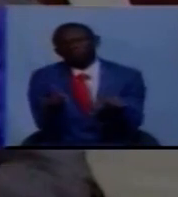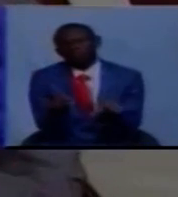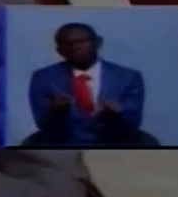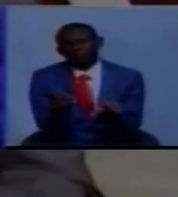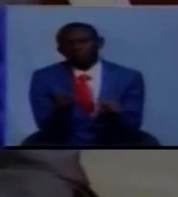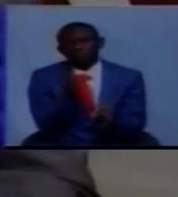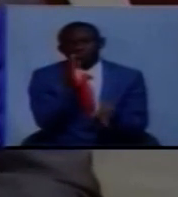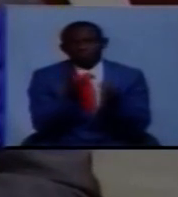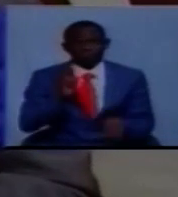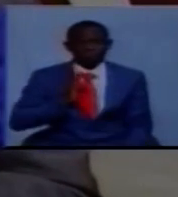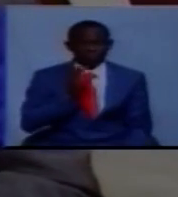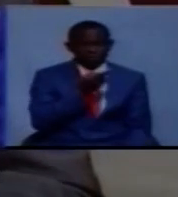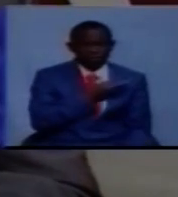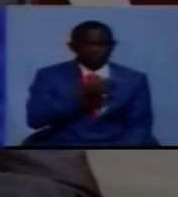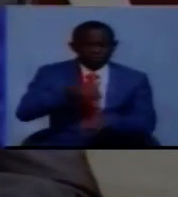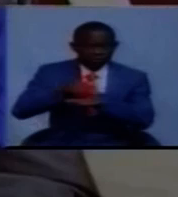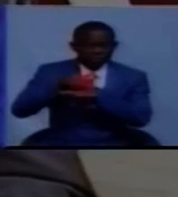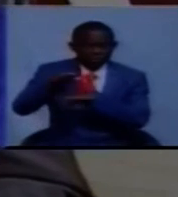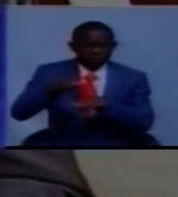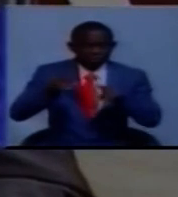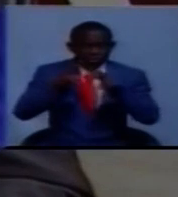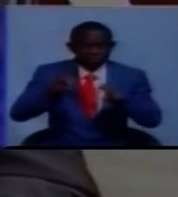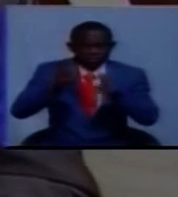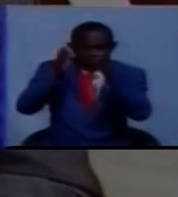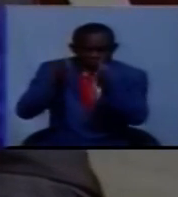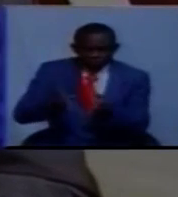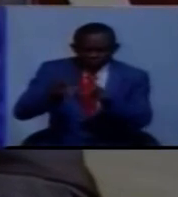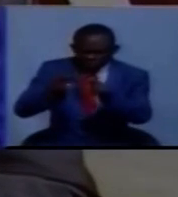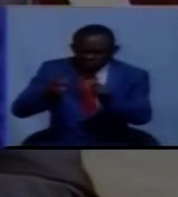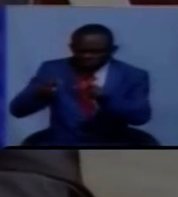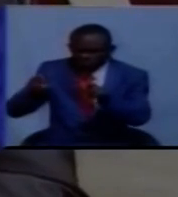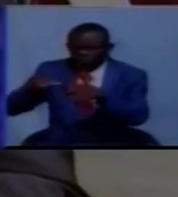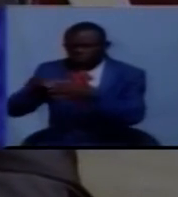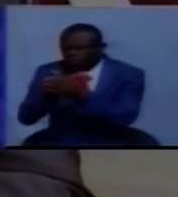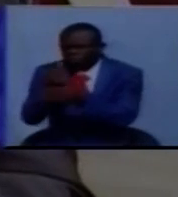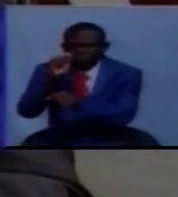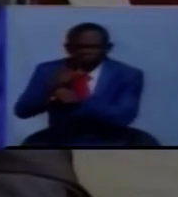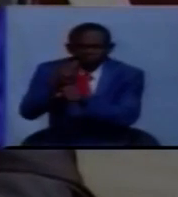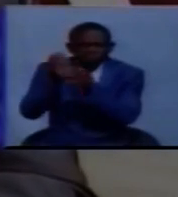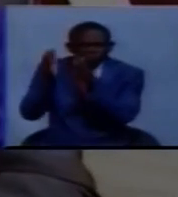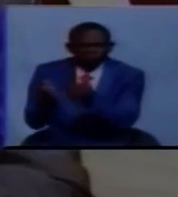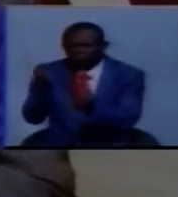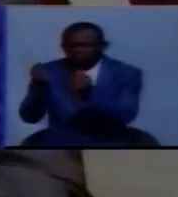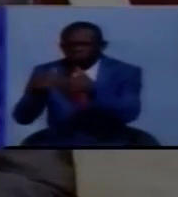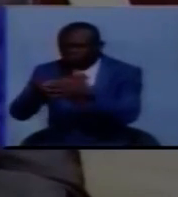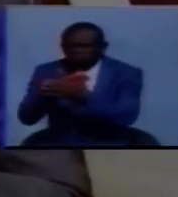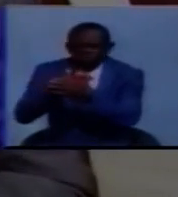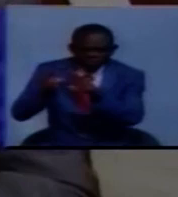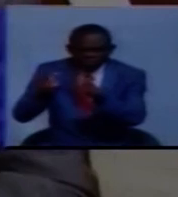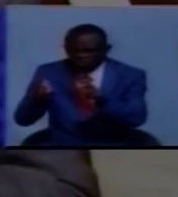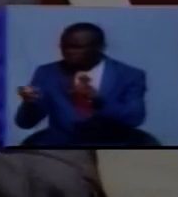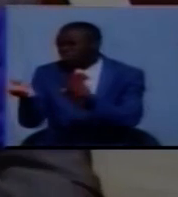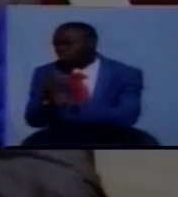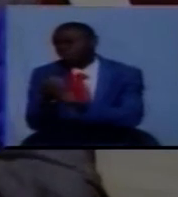find one or two things that we can say it's a bad labor practice, because we can't be